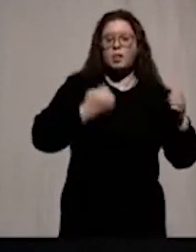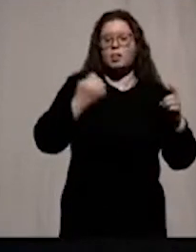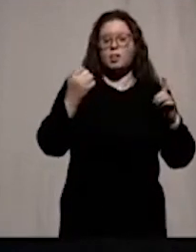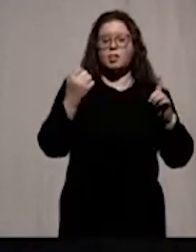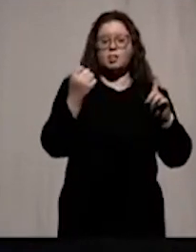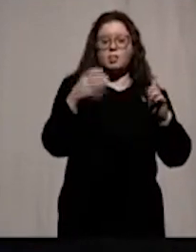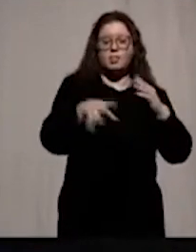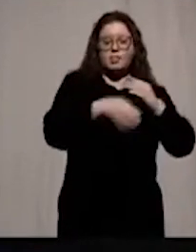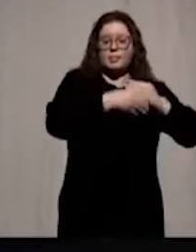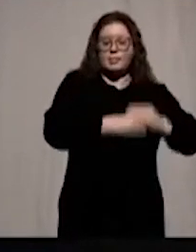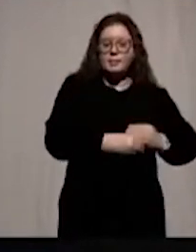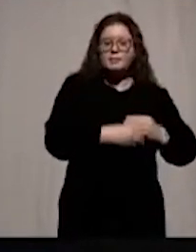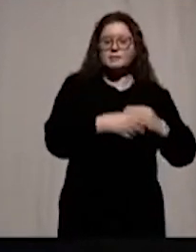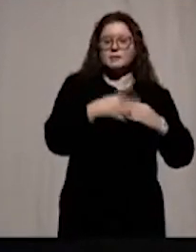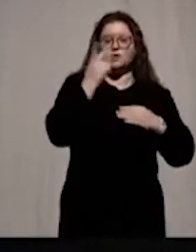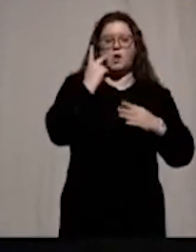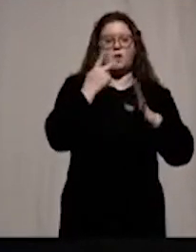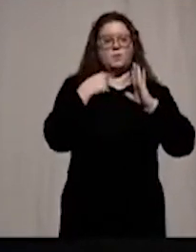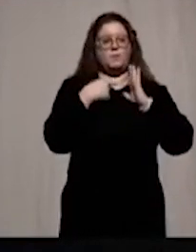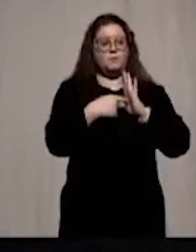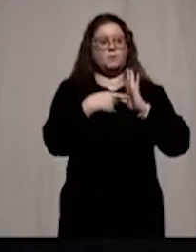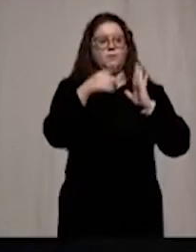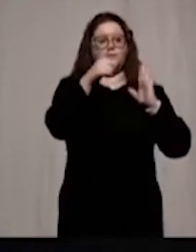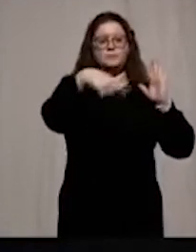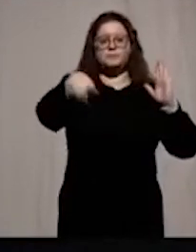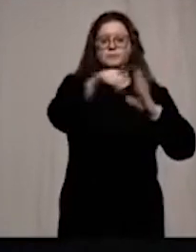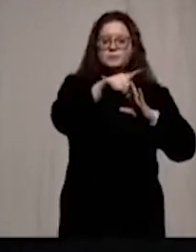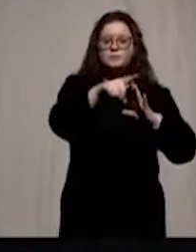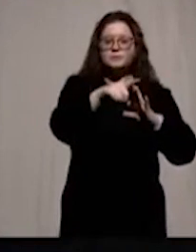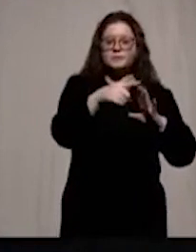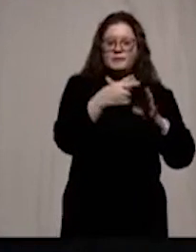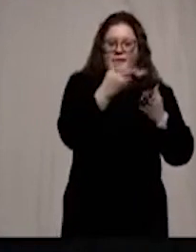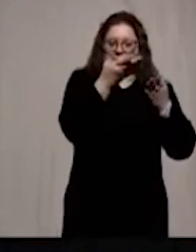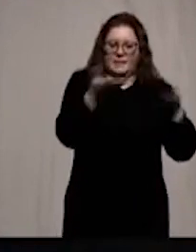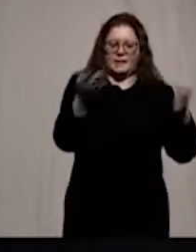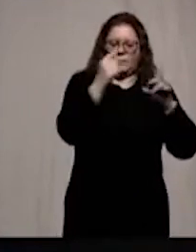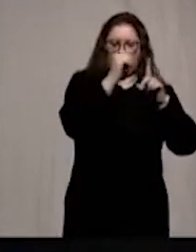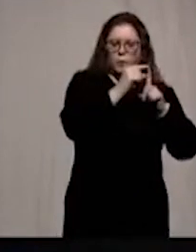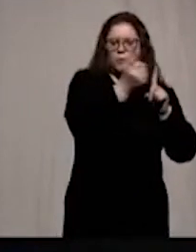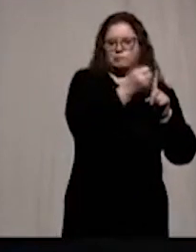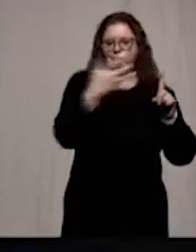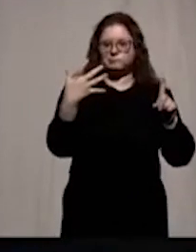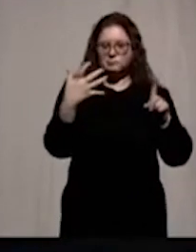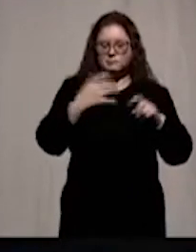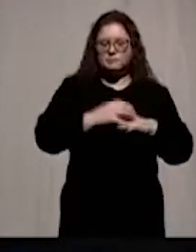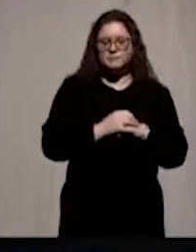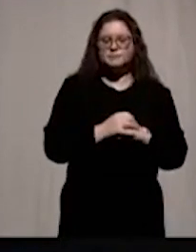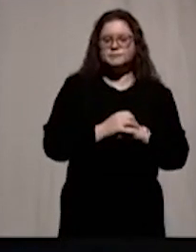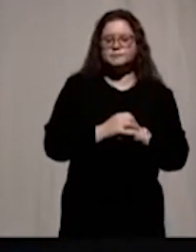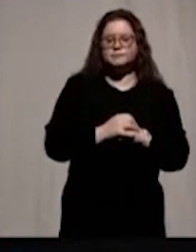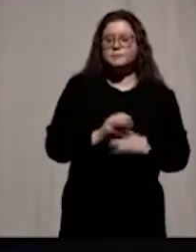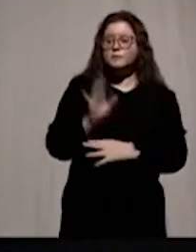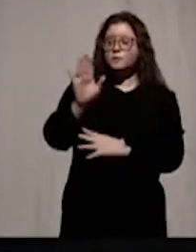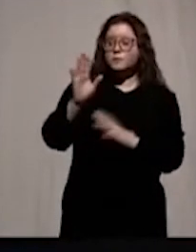lot of representation in what the things could mean and represent. And yours were a lot of,